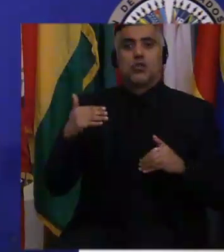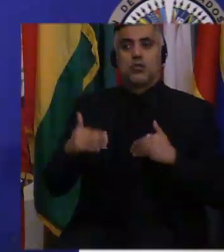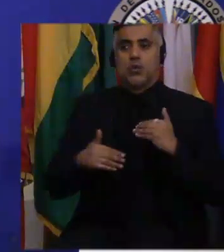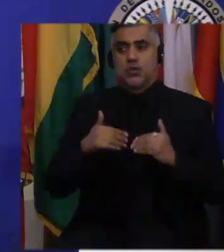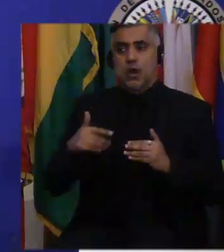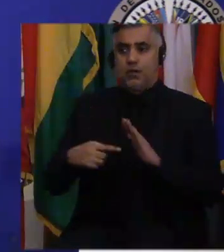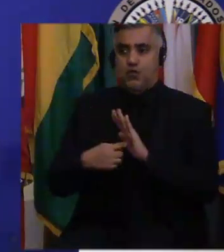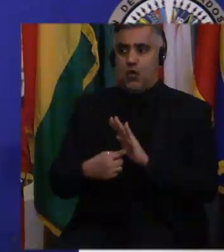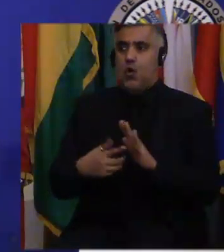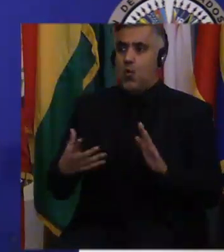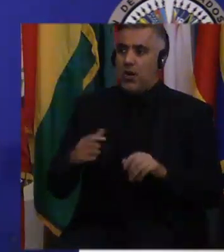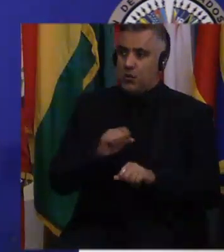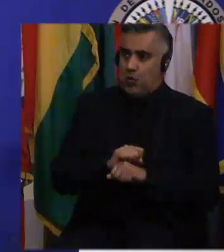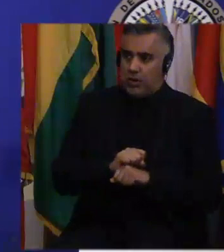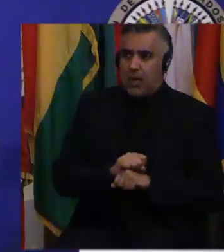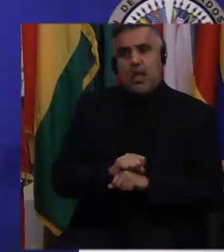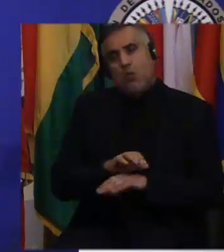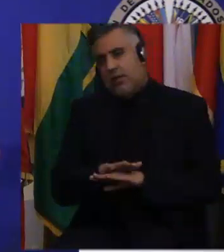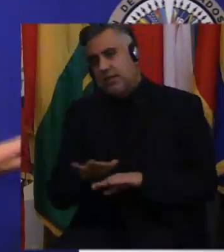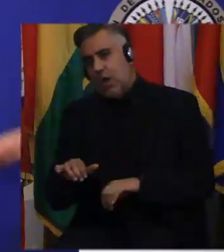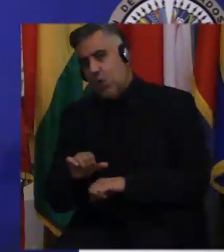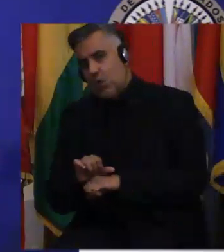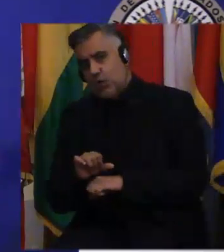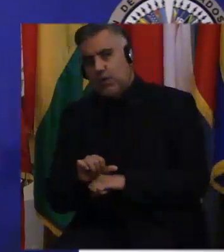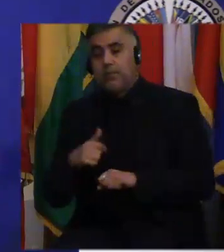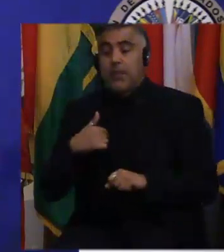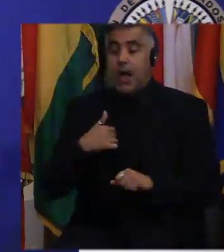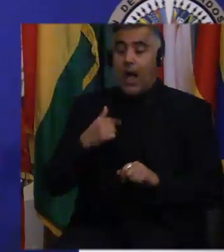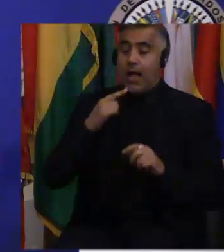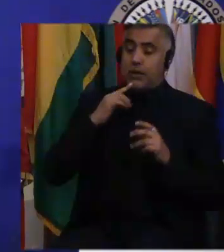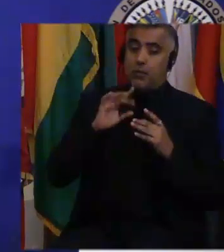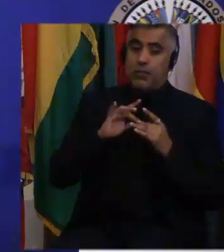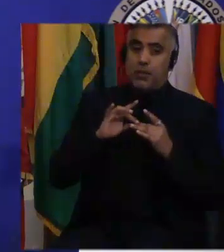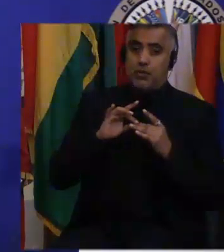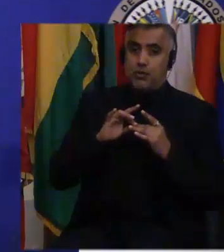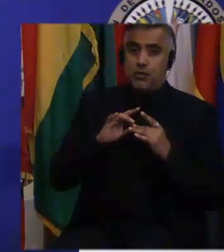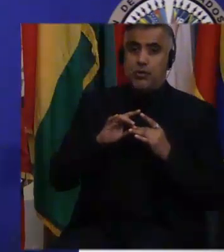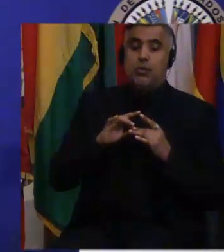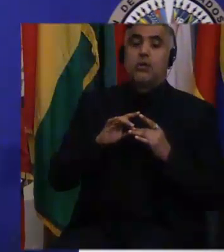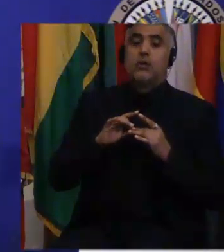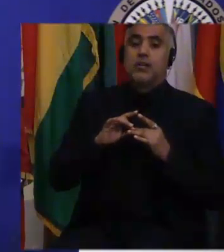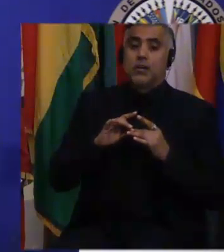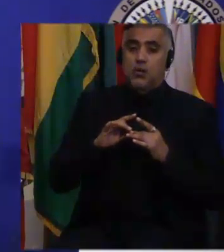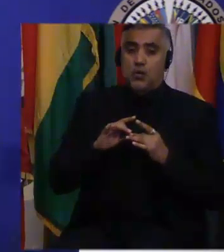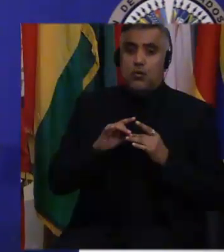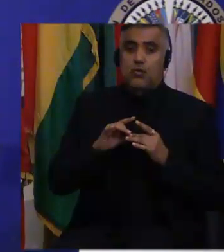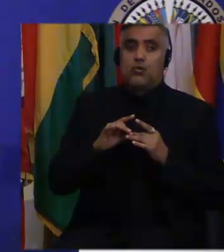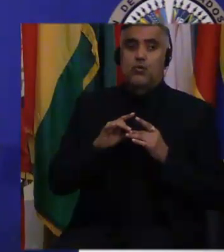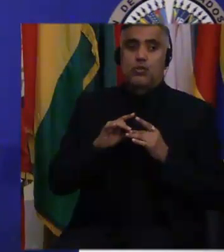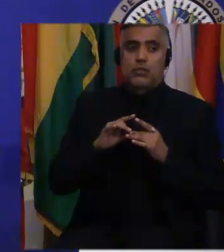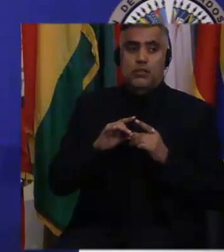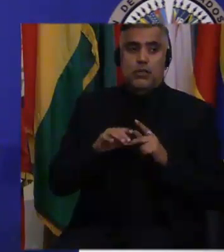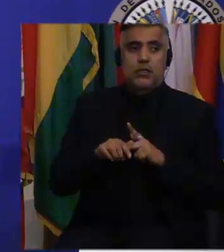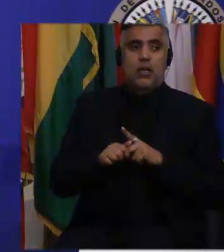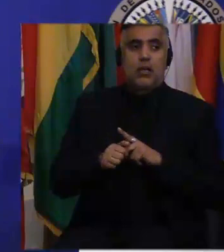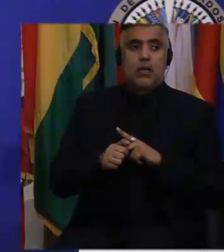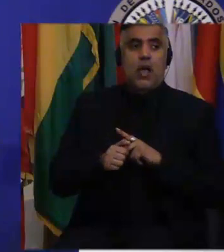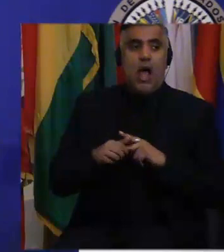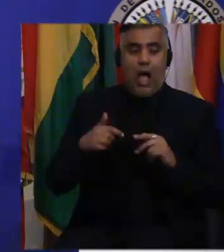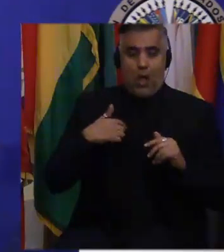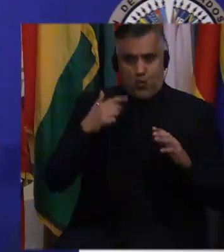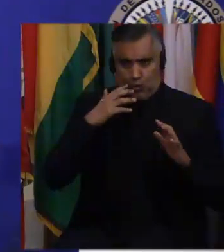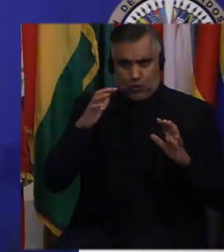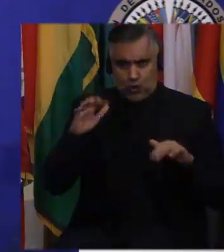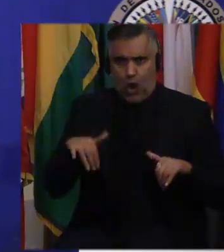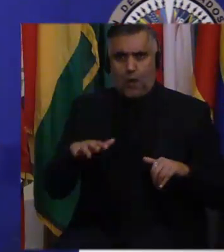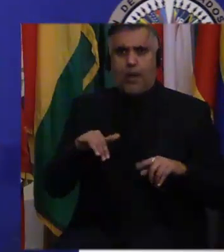really showing what is working, what is not working. I have mentioned El Salvador in order to just state that I was shocked